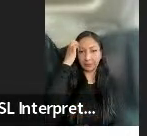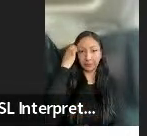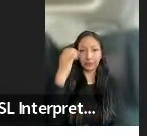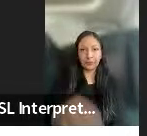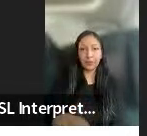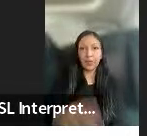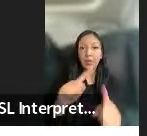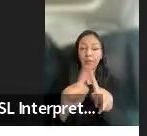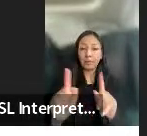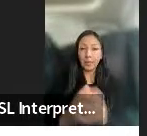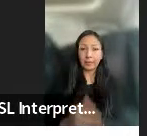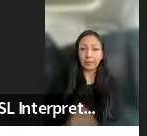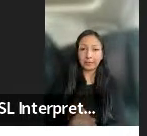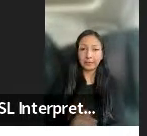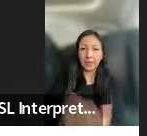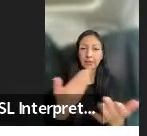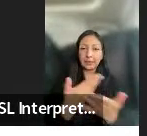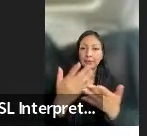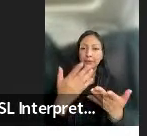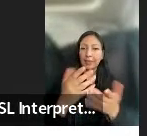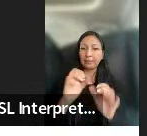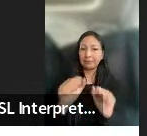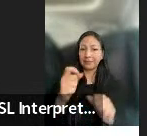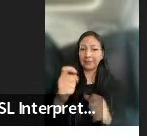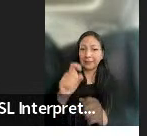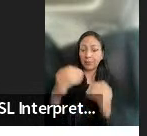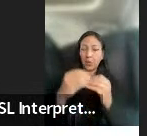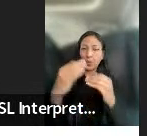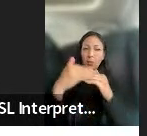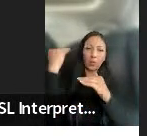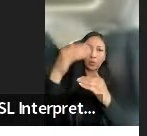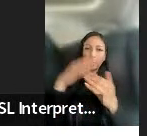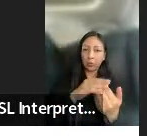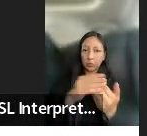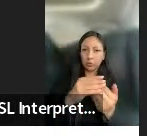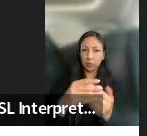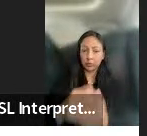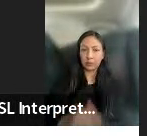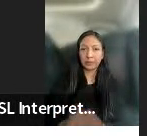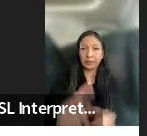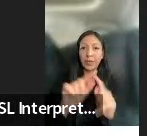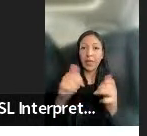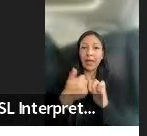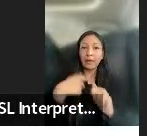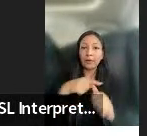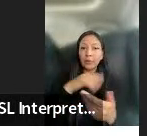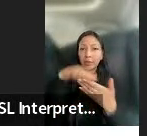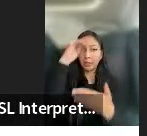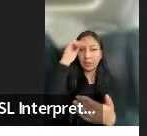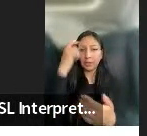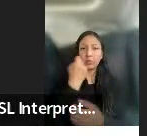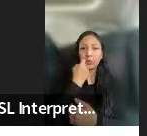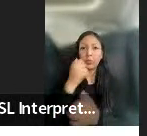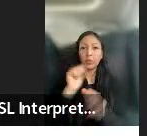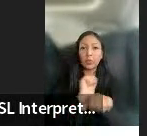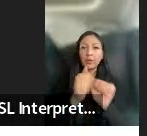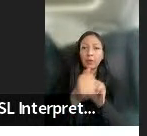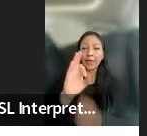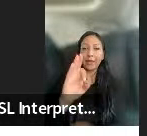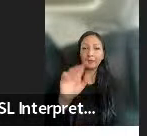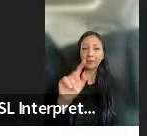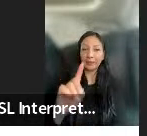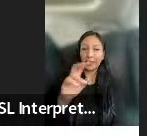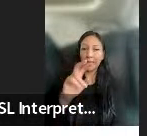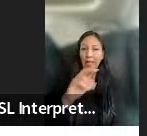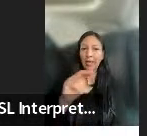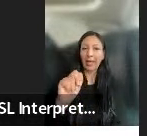However, some installations may need greater height flexibility. But as we learned recently in working with the FDNY and a